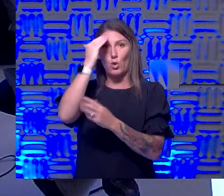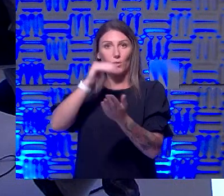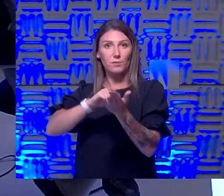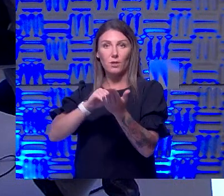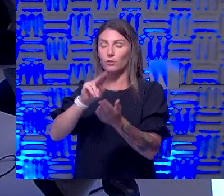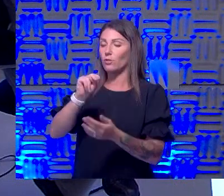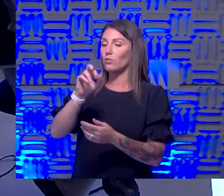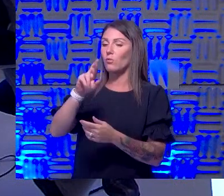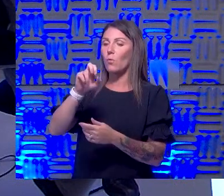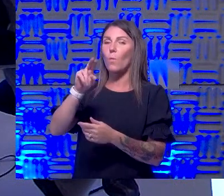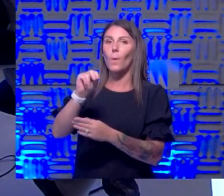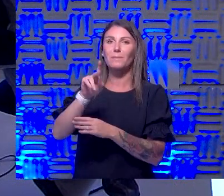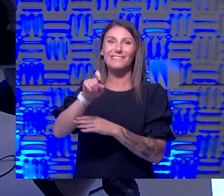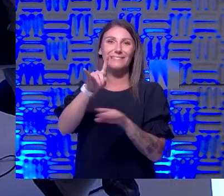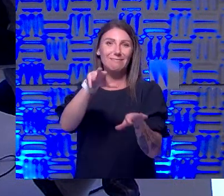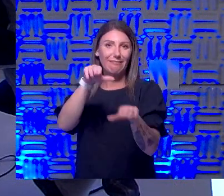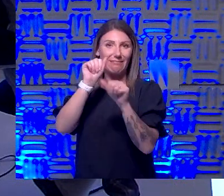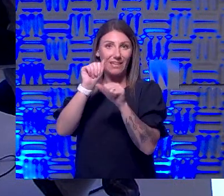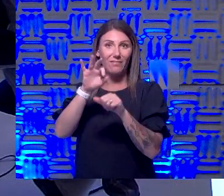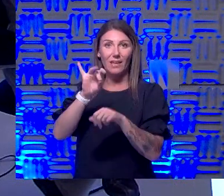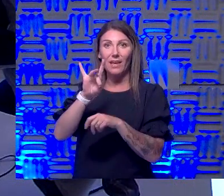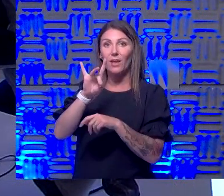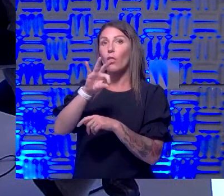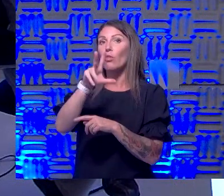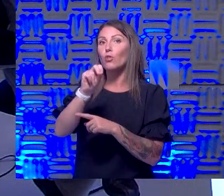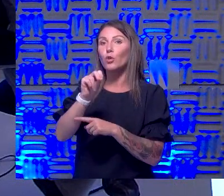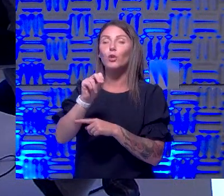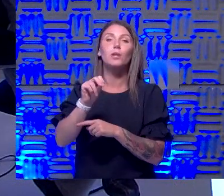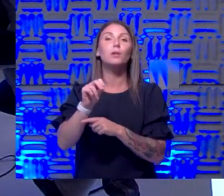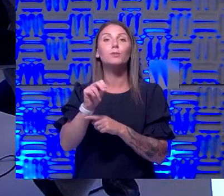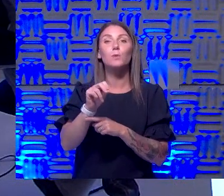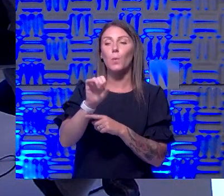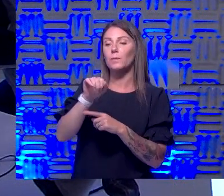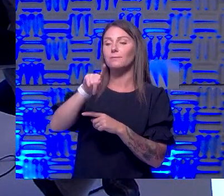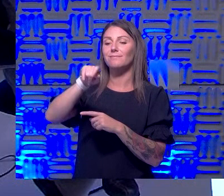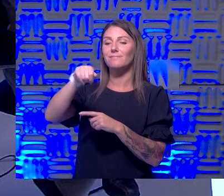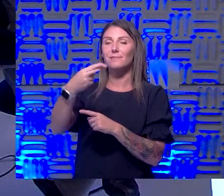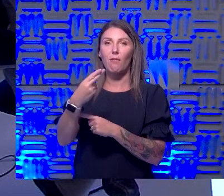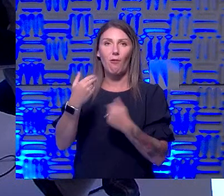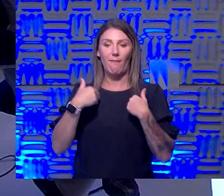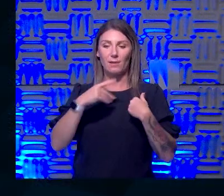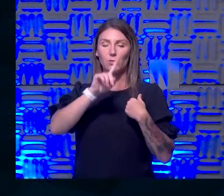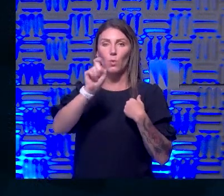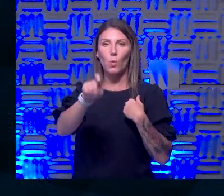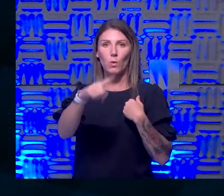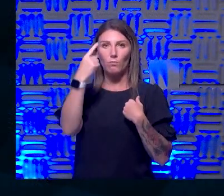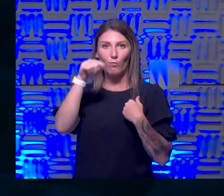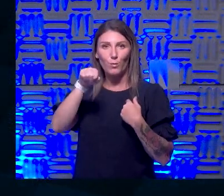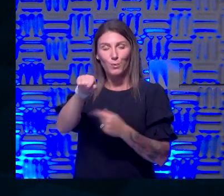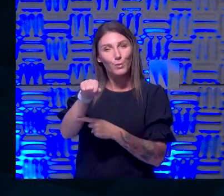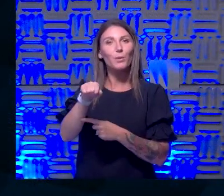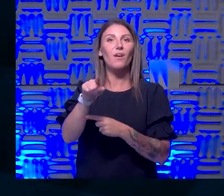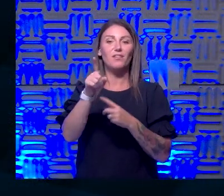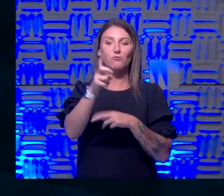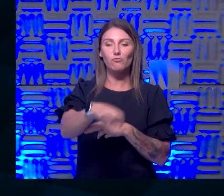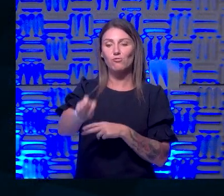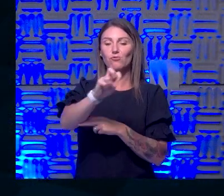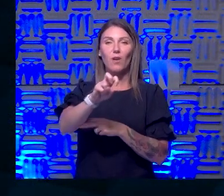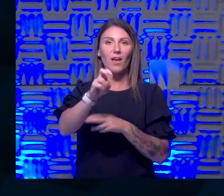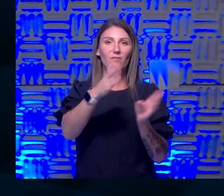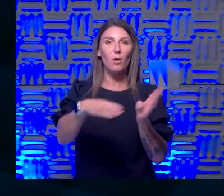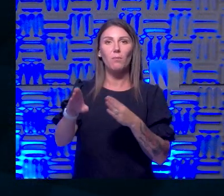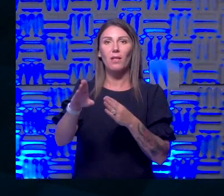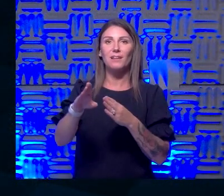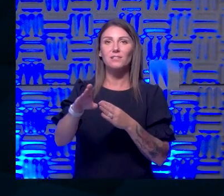at 8:30 because he has a briefing. So Sarah has a question for Dr. Norman. She says she has travel plans for in August for the family